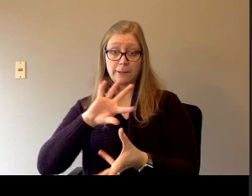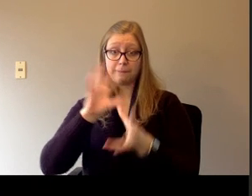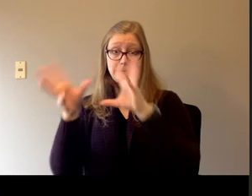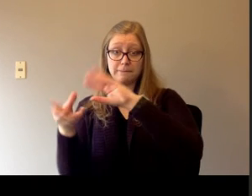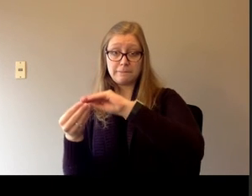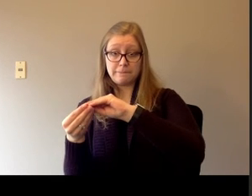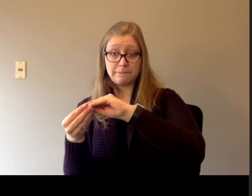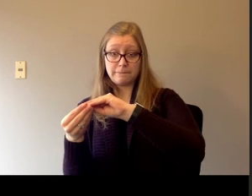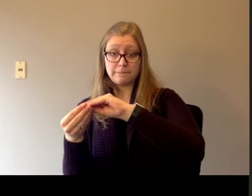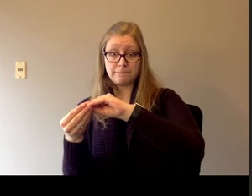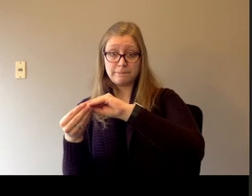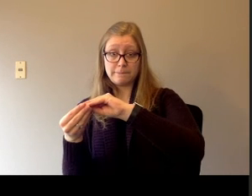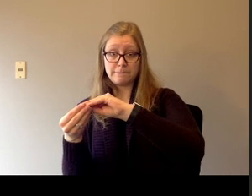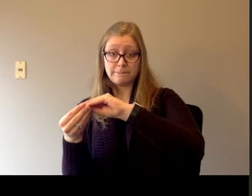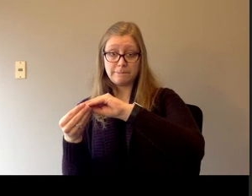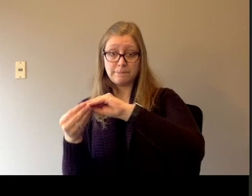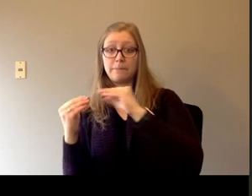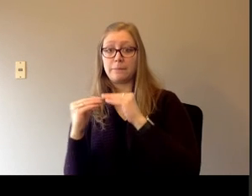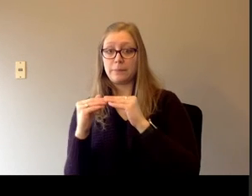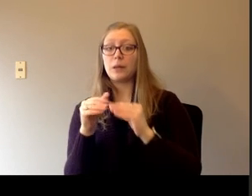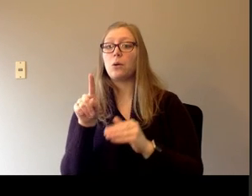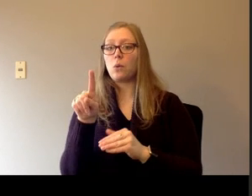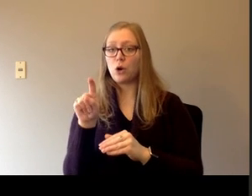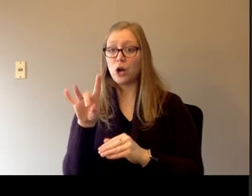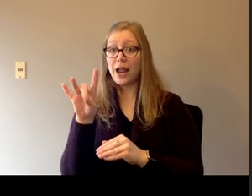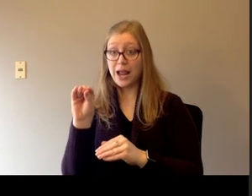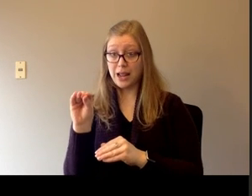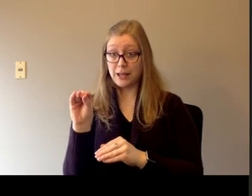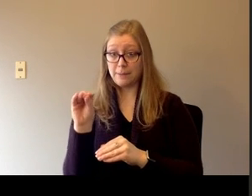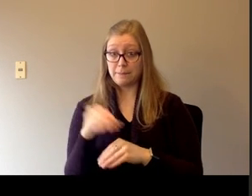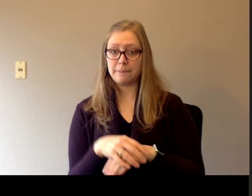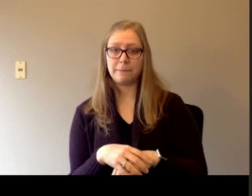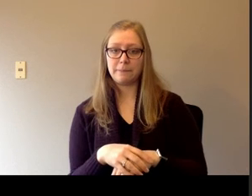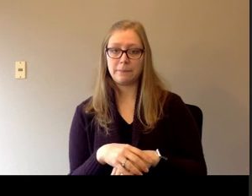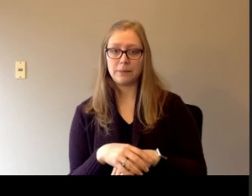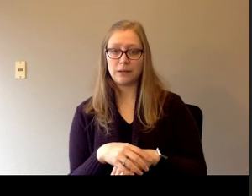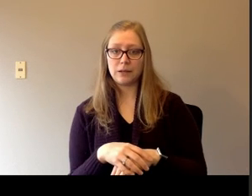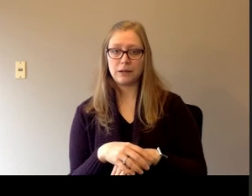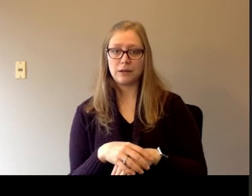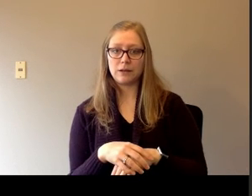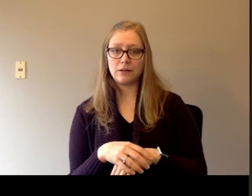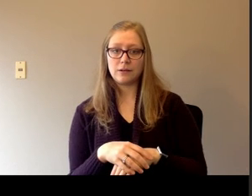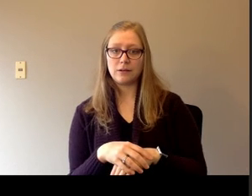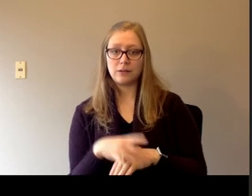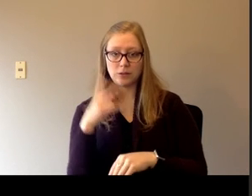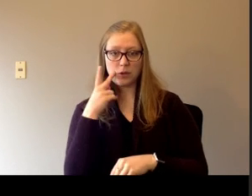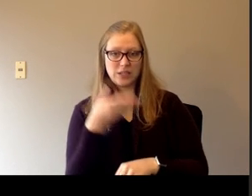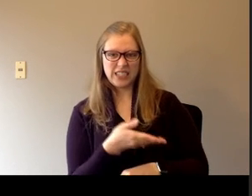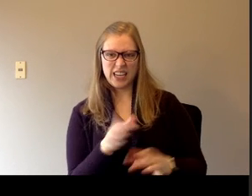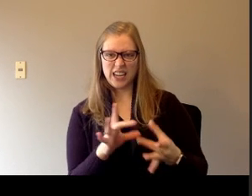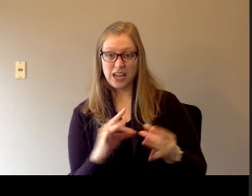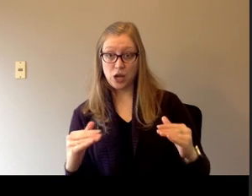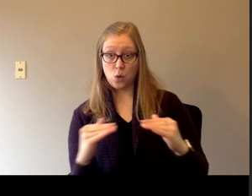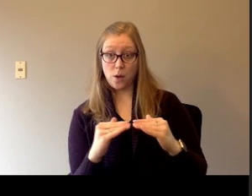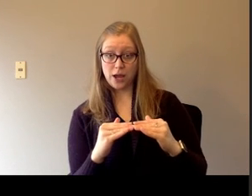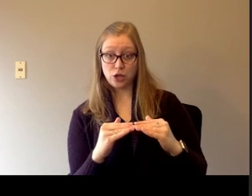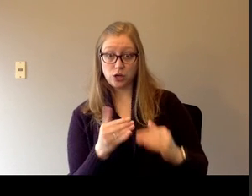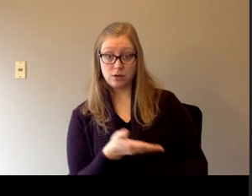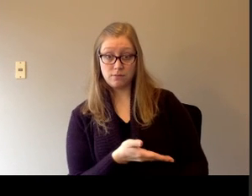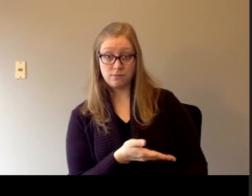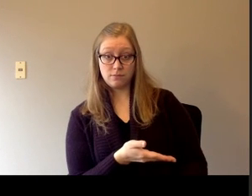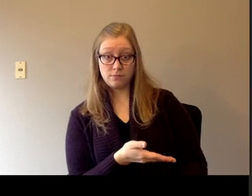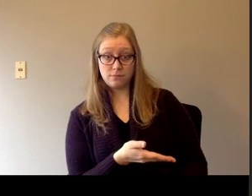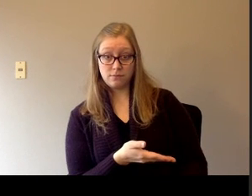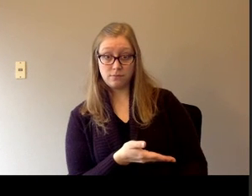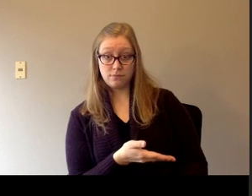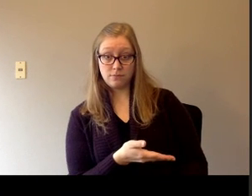of angle M plus the measure of angle N, that is 180. So that's going to be equal to,